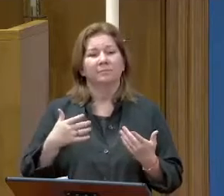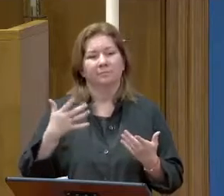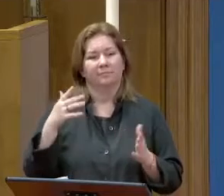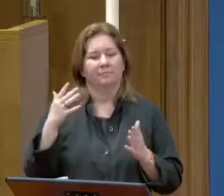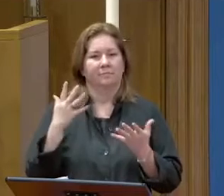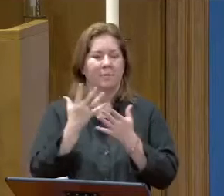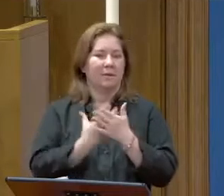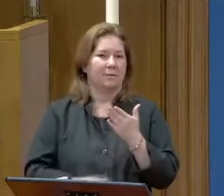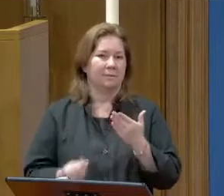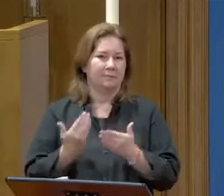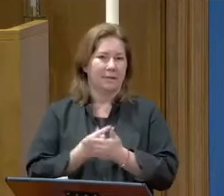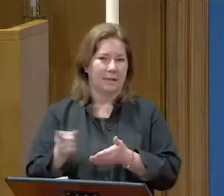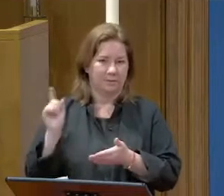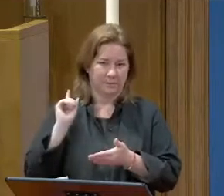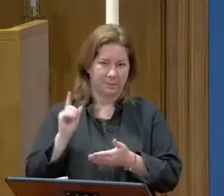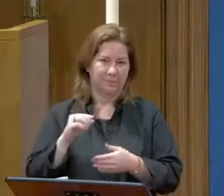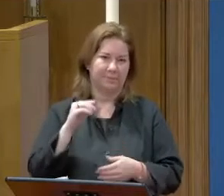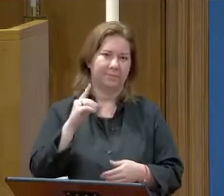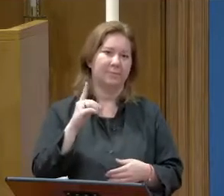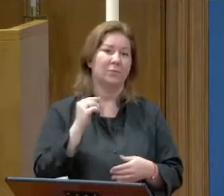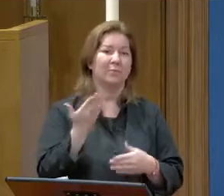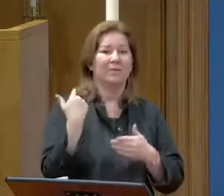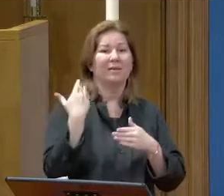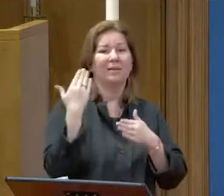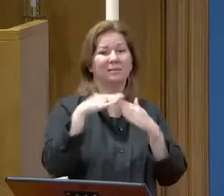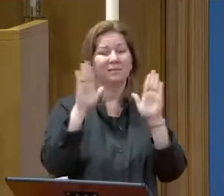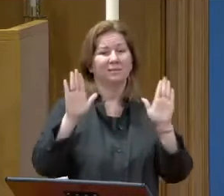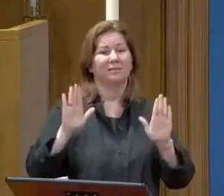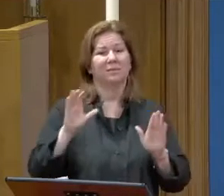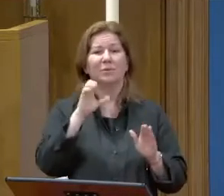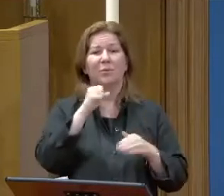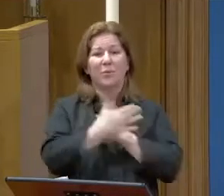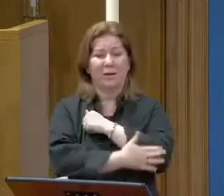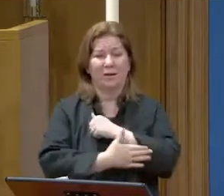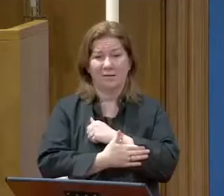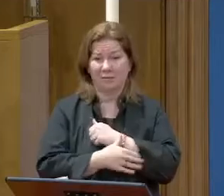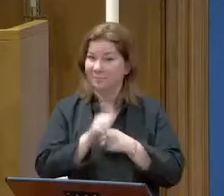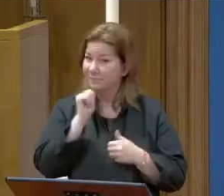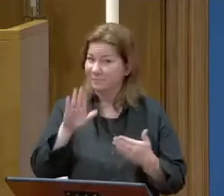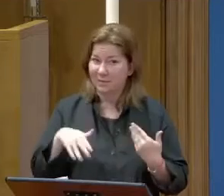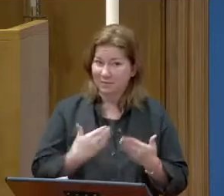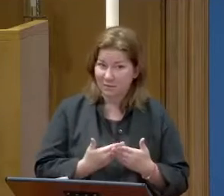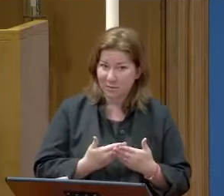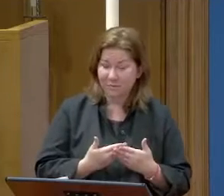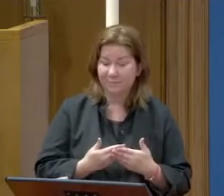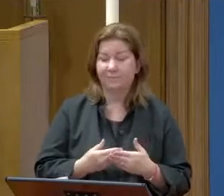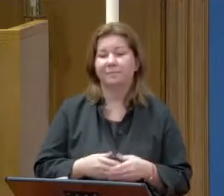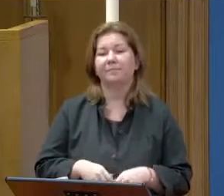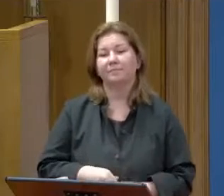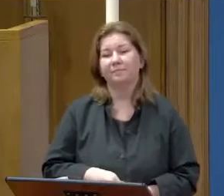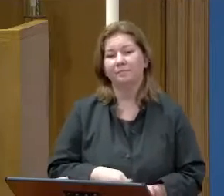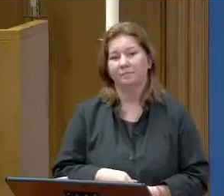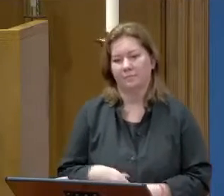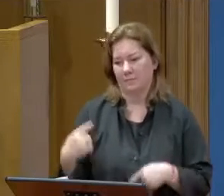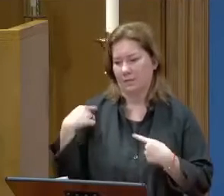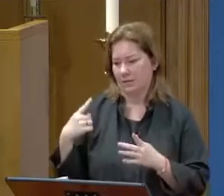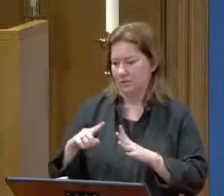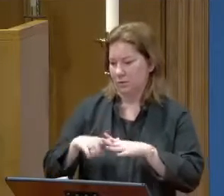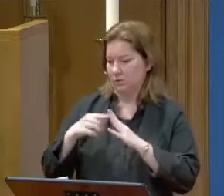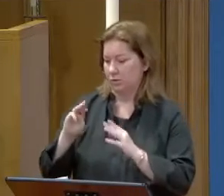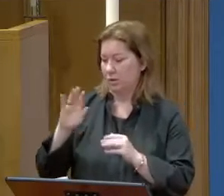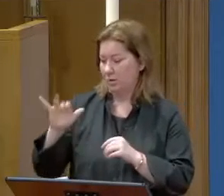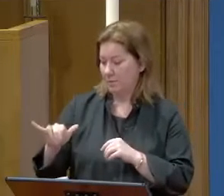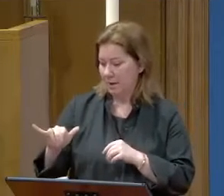last Sunday in Orange County. And that's not all. According to the Gun Violence Archive, since the beginning of